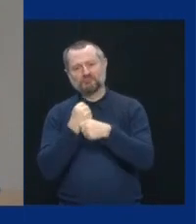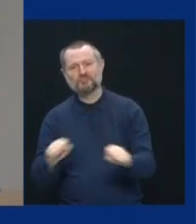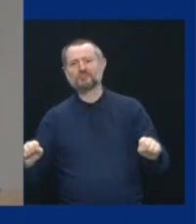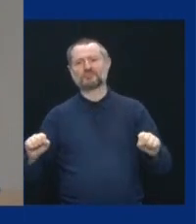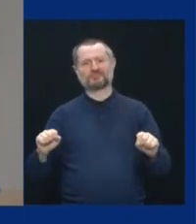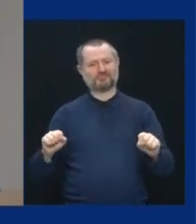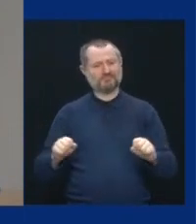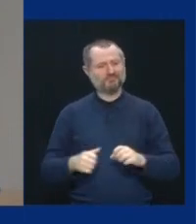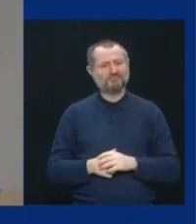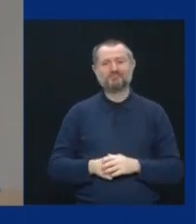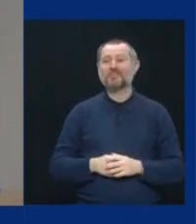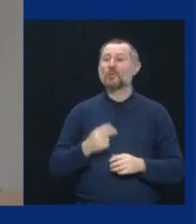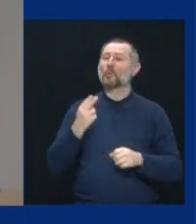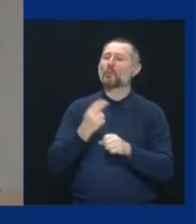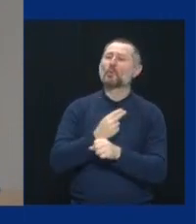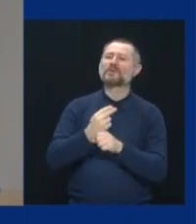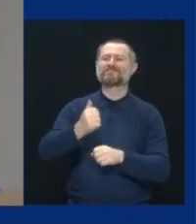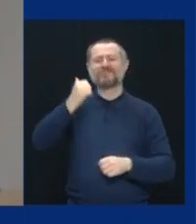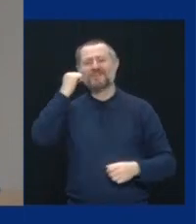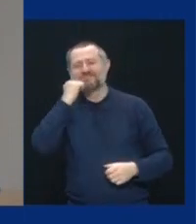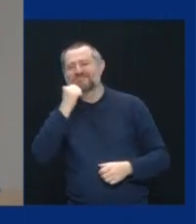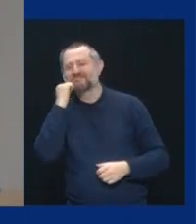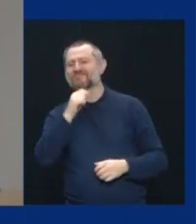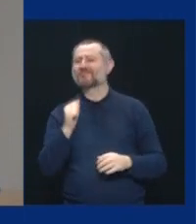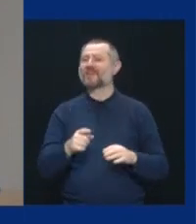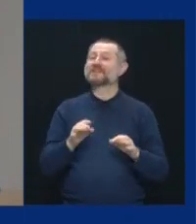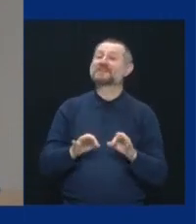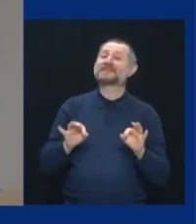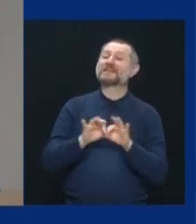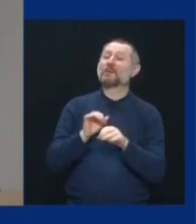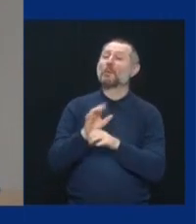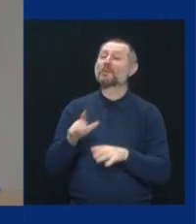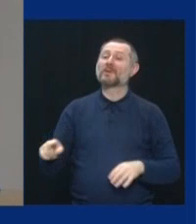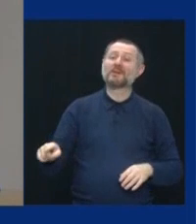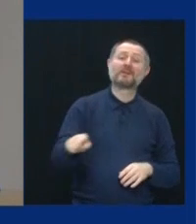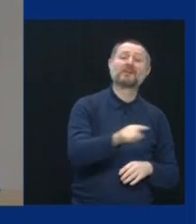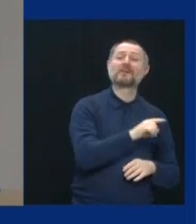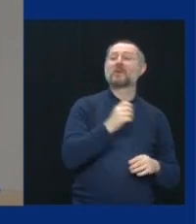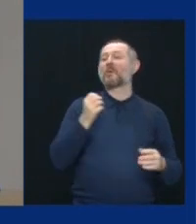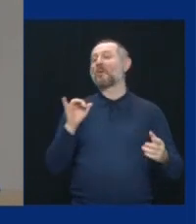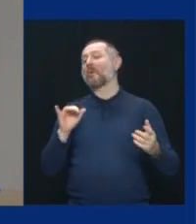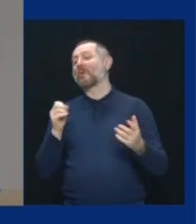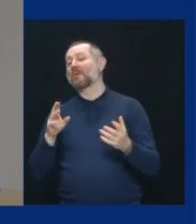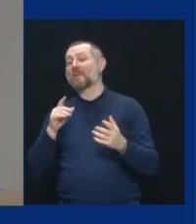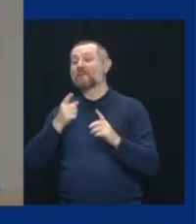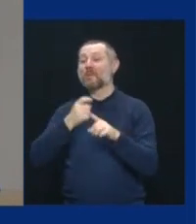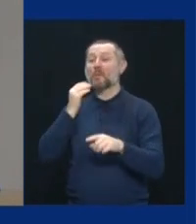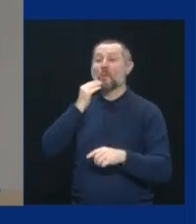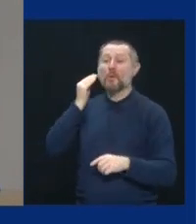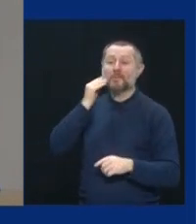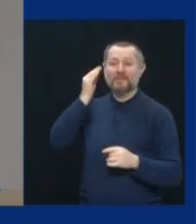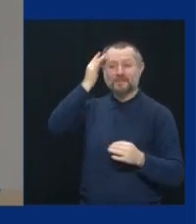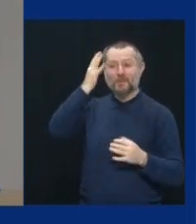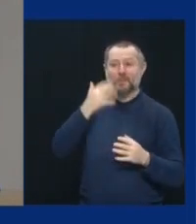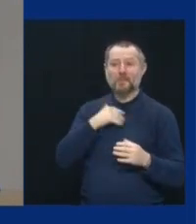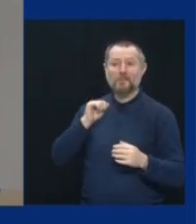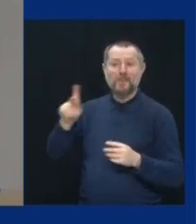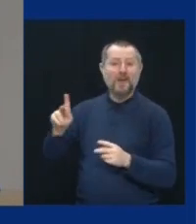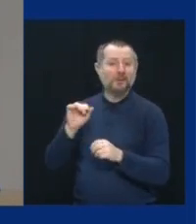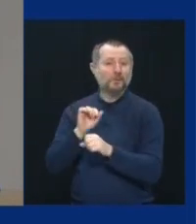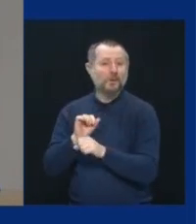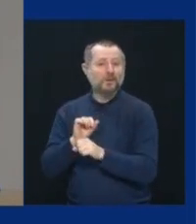to use it daily as they're commuting as an essential worker, or whether they're contemplating returning to their commute as the city begins to